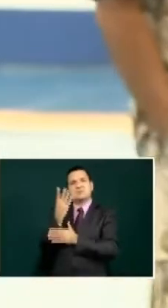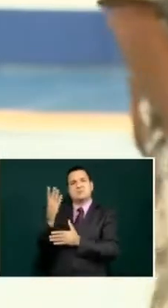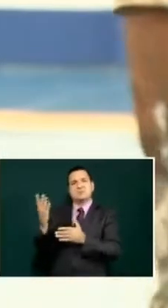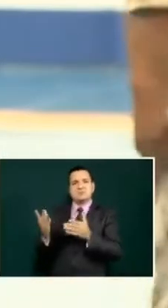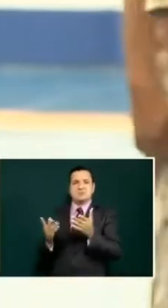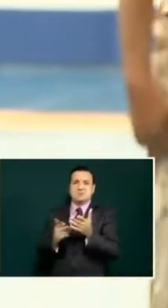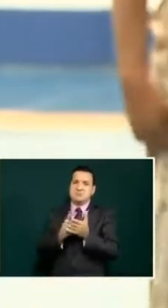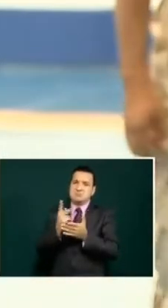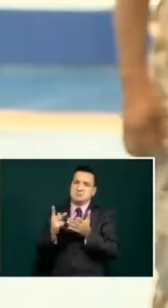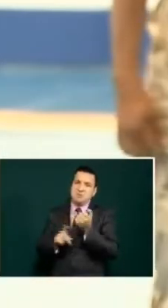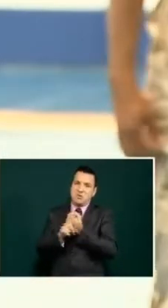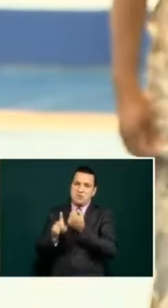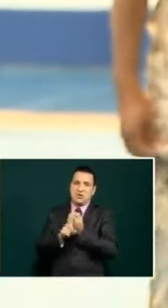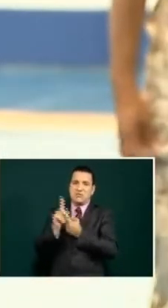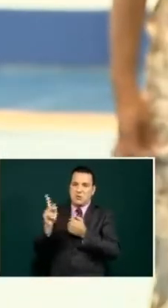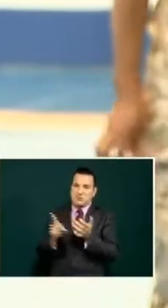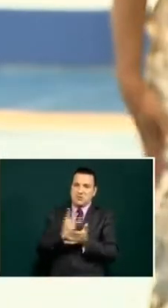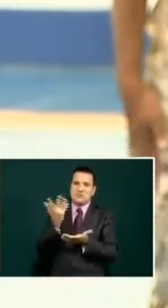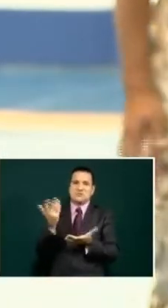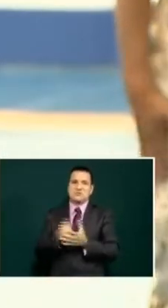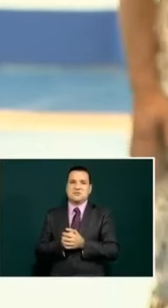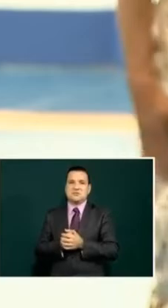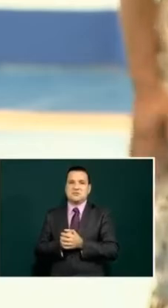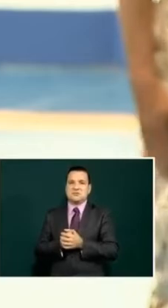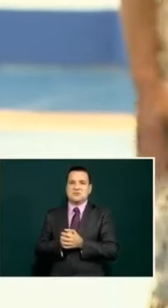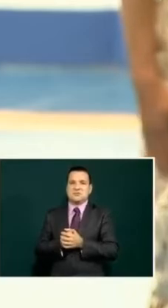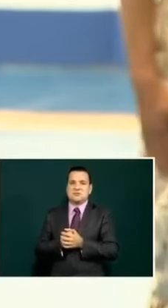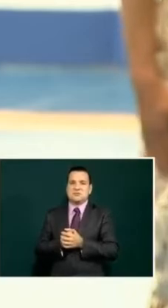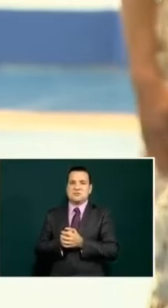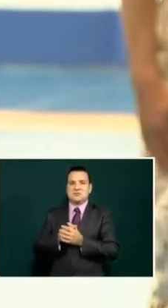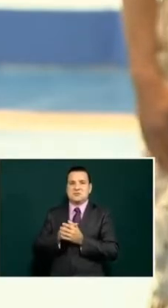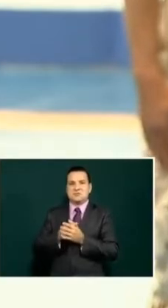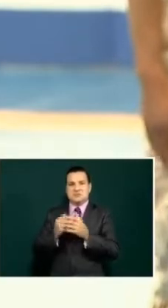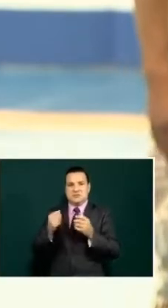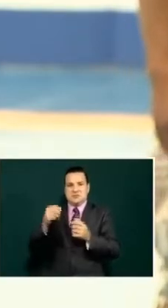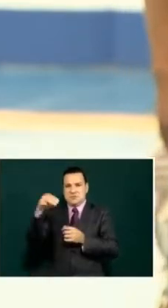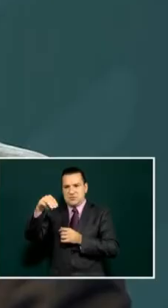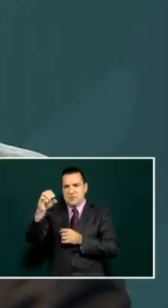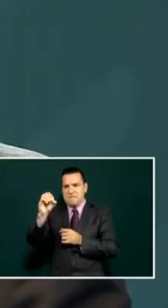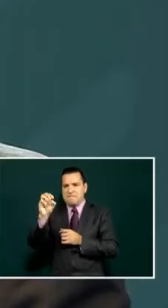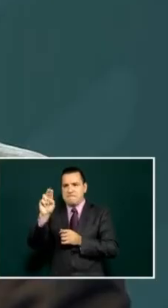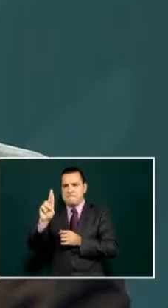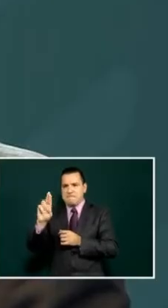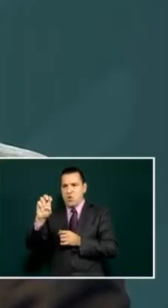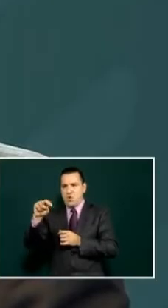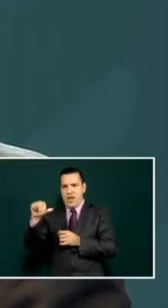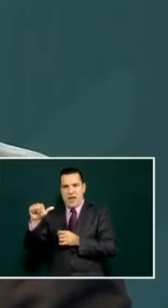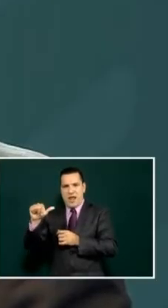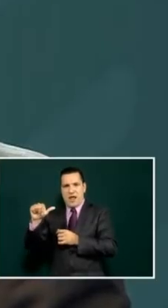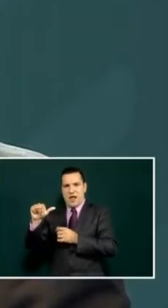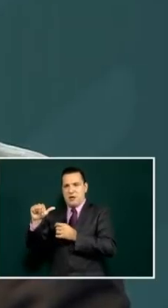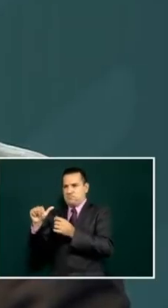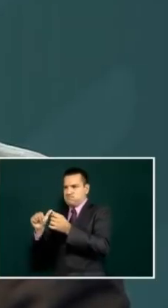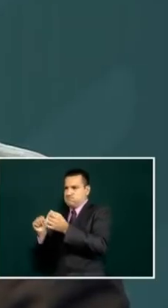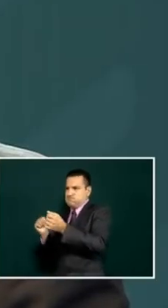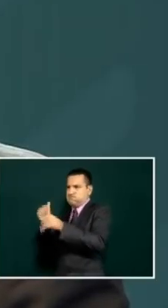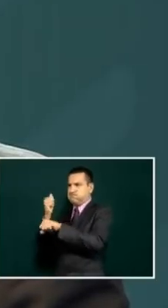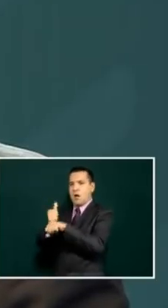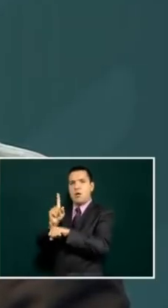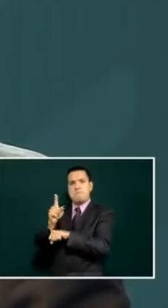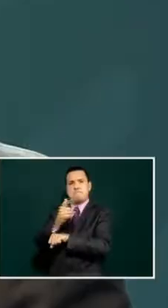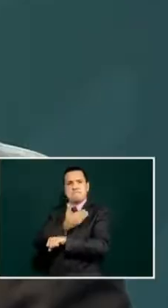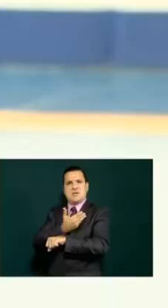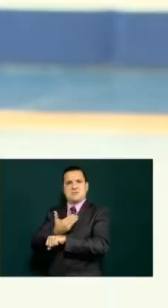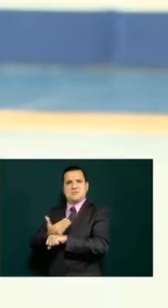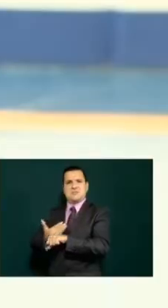nuisance extension and they imposed their modern man a coordinator and